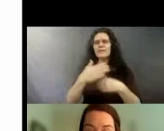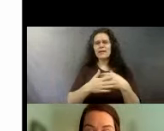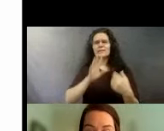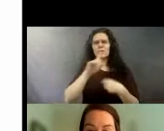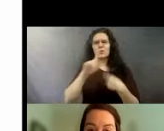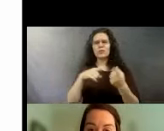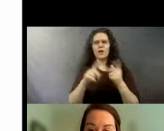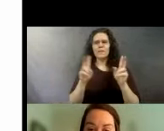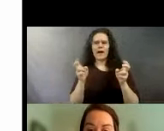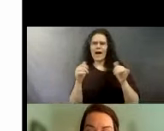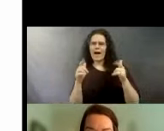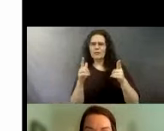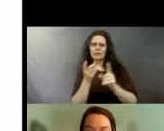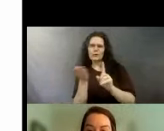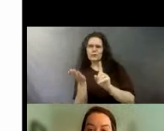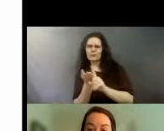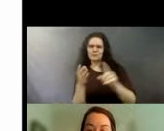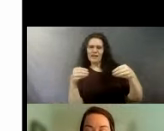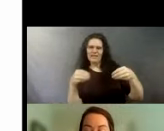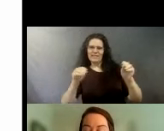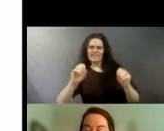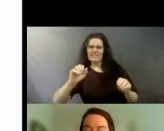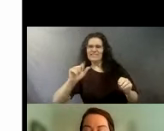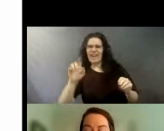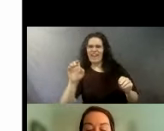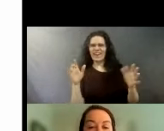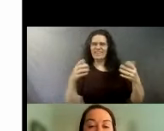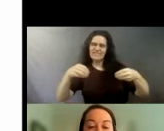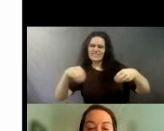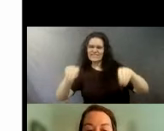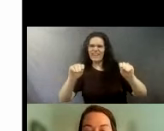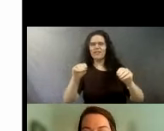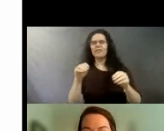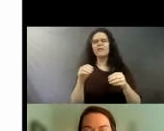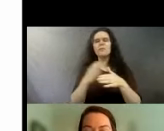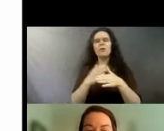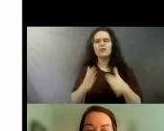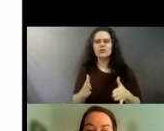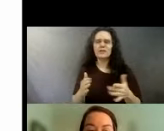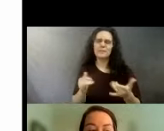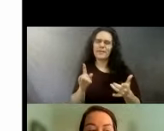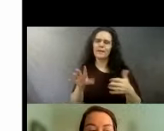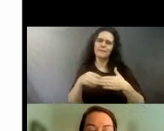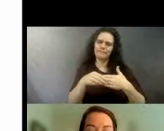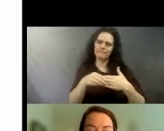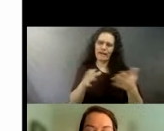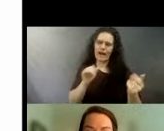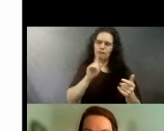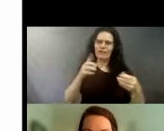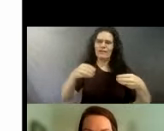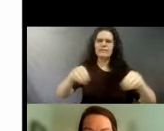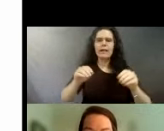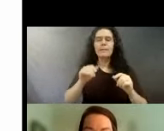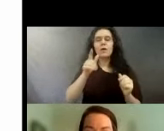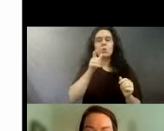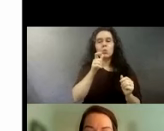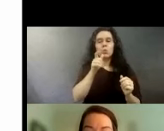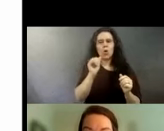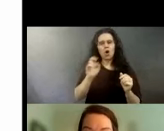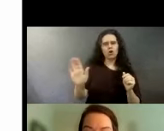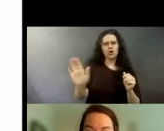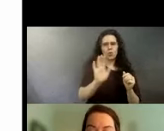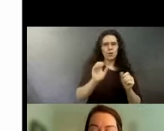the partnership, and I say selling in a really loose way, but who are your potential partners? And And Bethany has talked about this